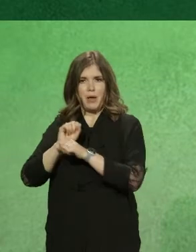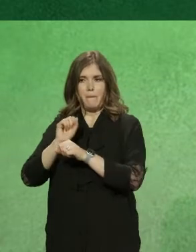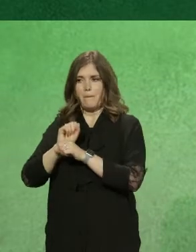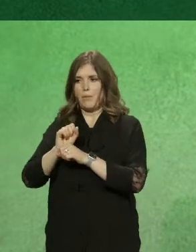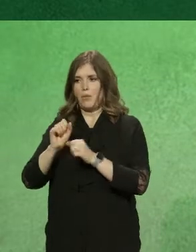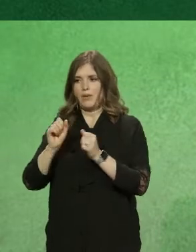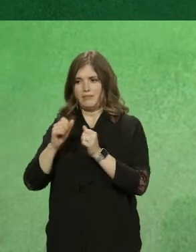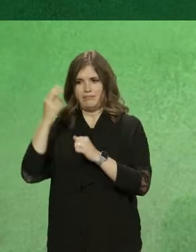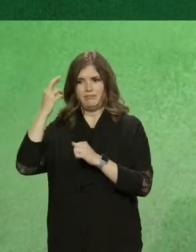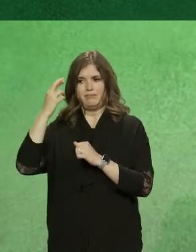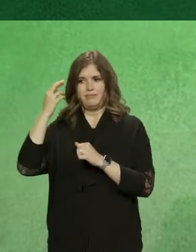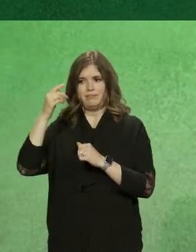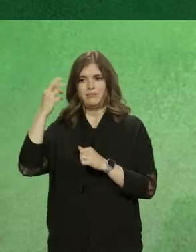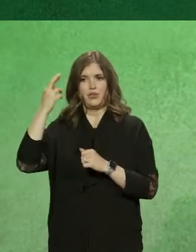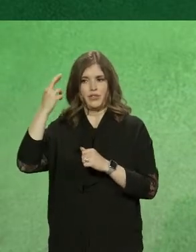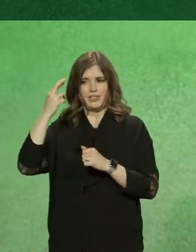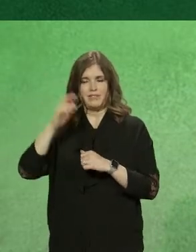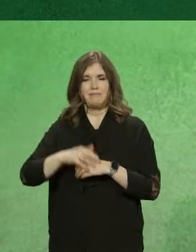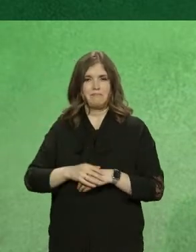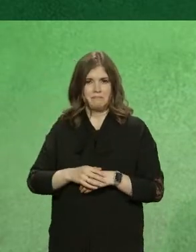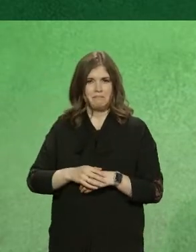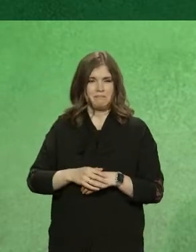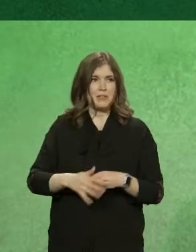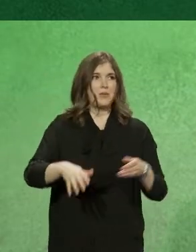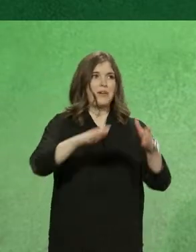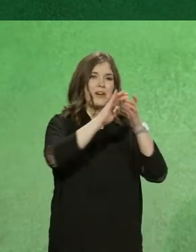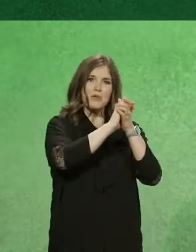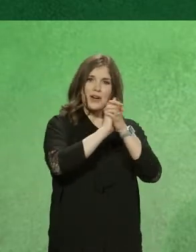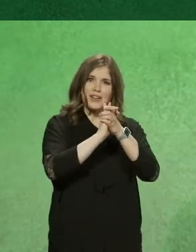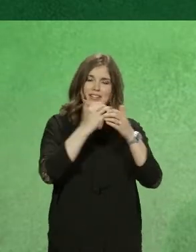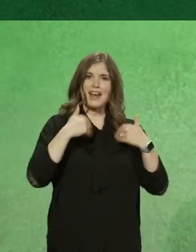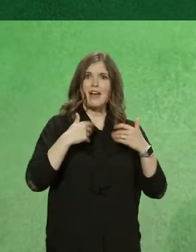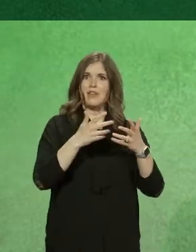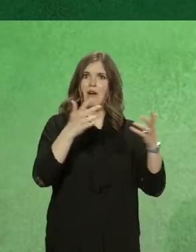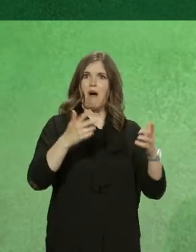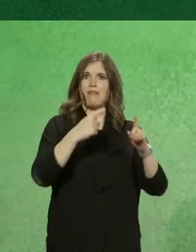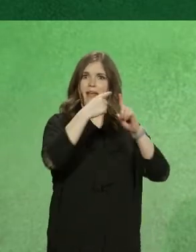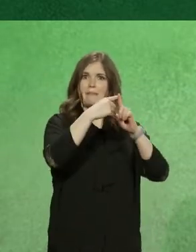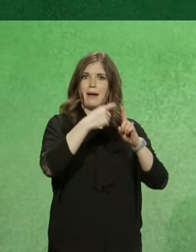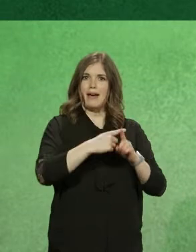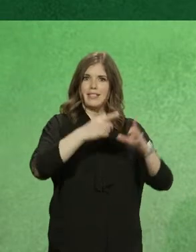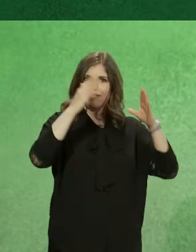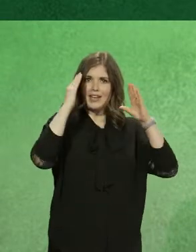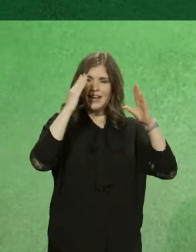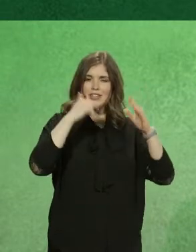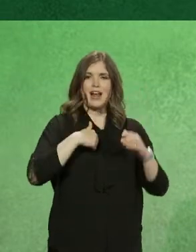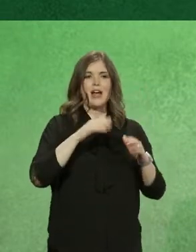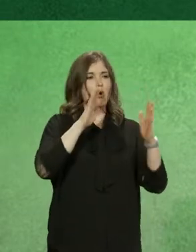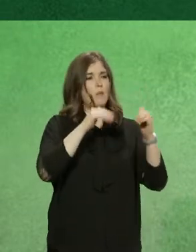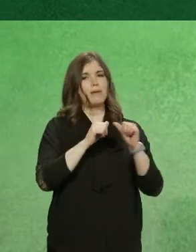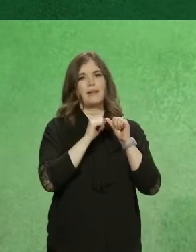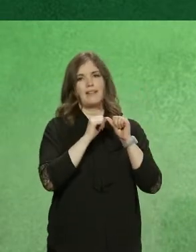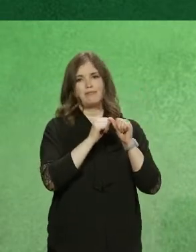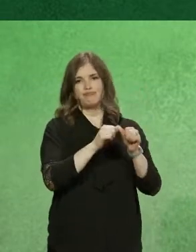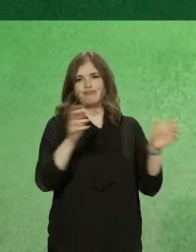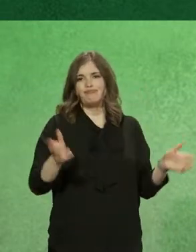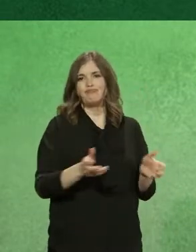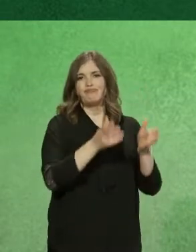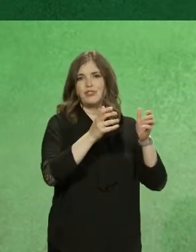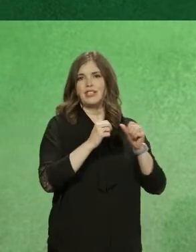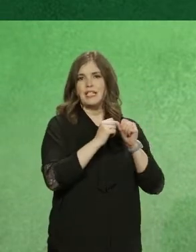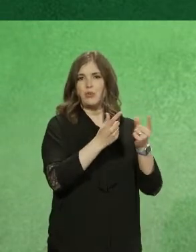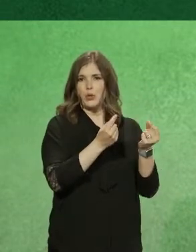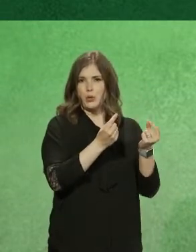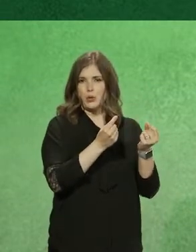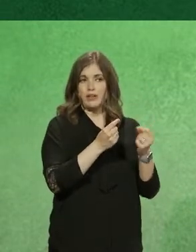Fantastic. Congratulations on already having that kind of positive attention. I hope it fuels you to continue what you're doing. Looks like the judges are ready to